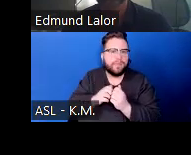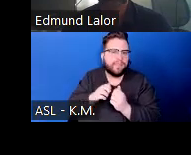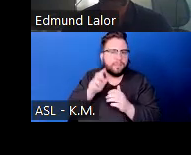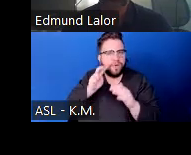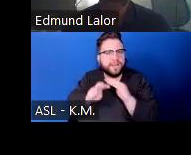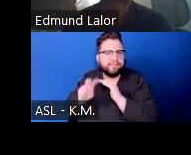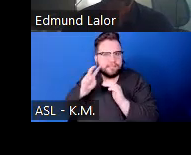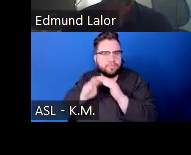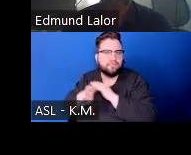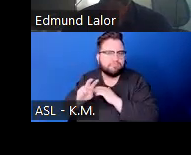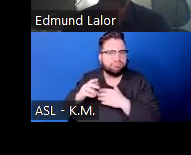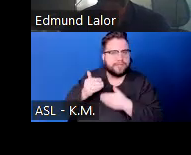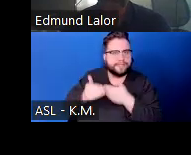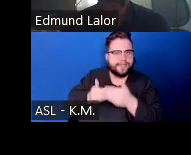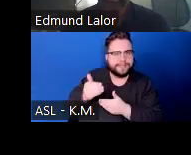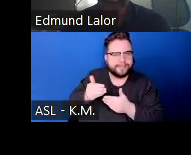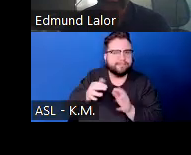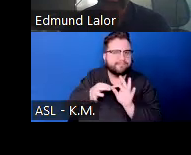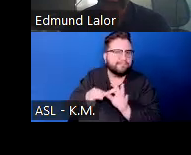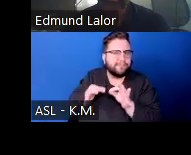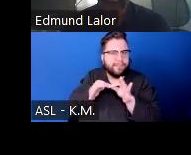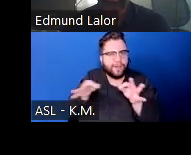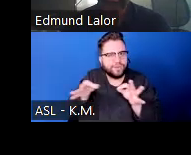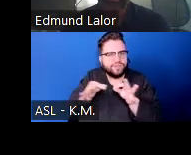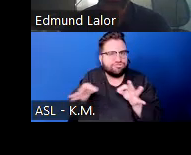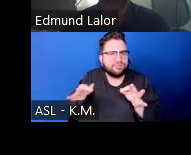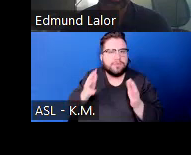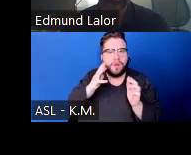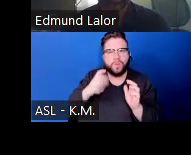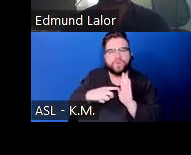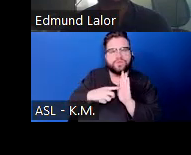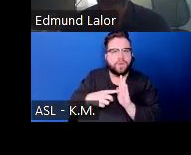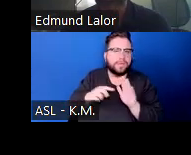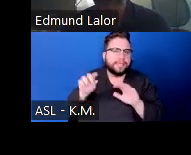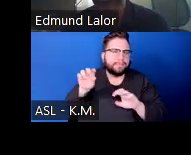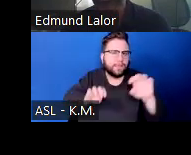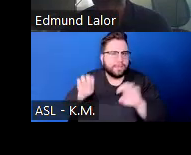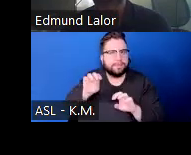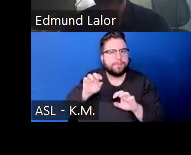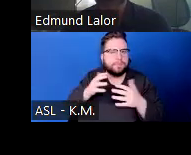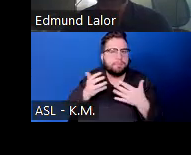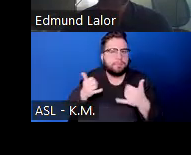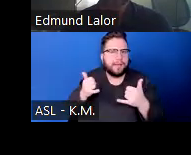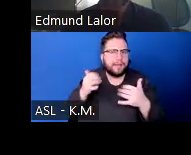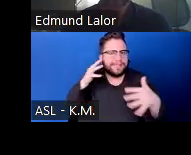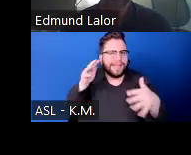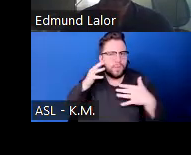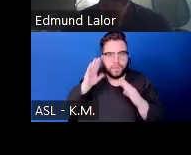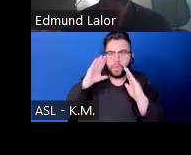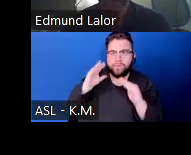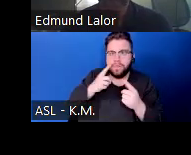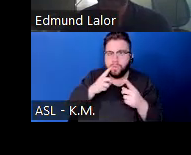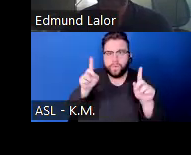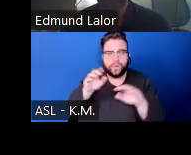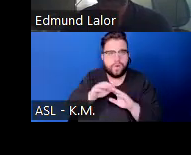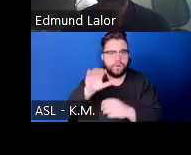in the context of language. So what I'm going to do is try a little experiment here. I'm going to play some sounds and hope they work over Zoom. This is an experiment